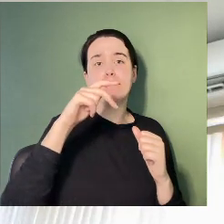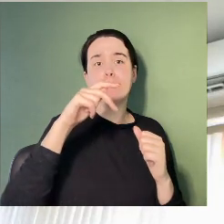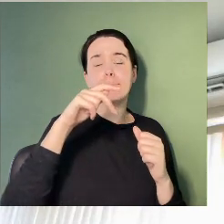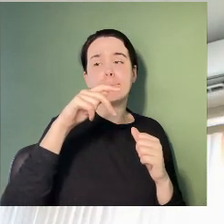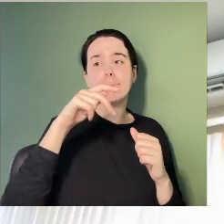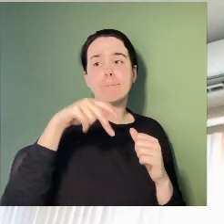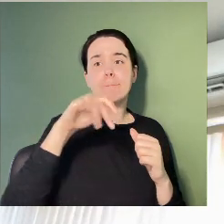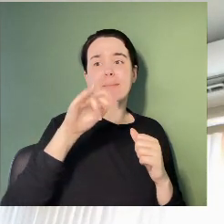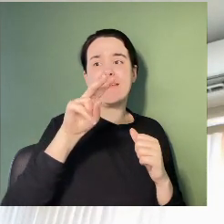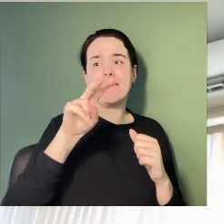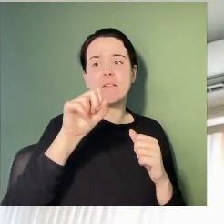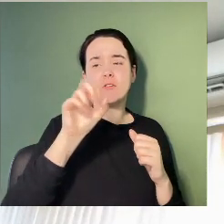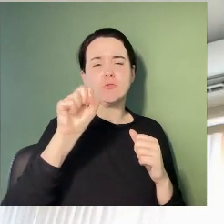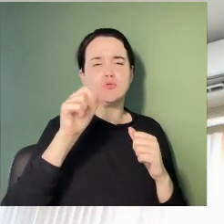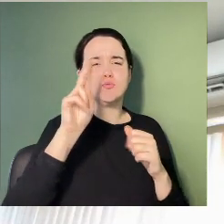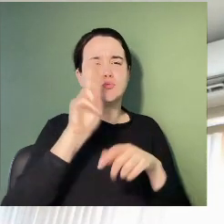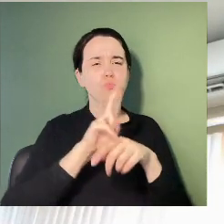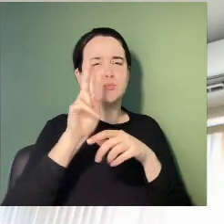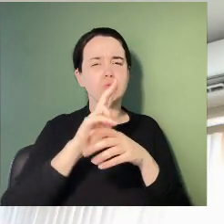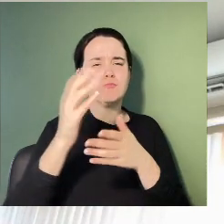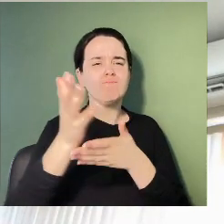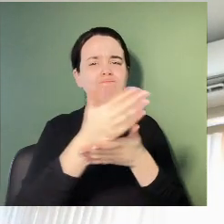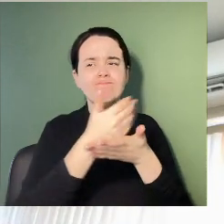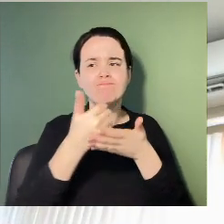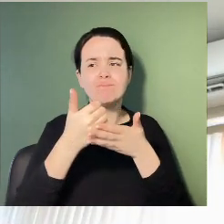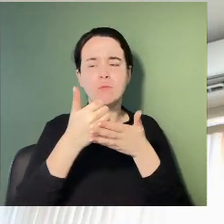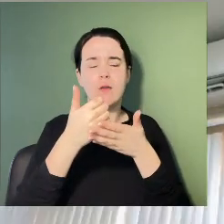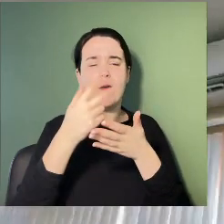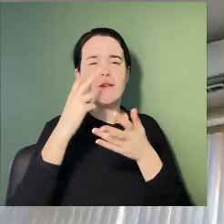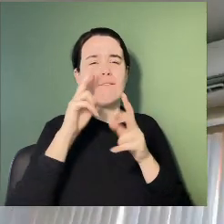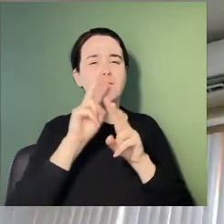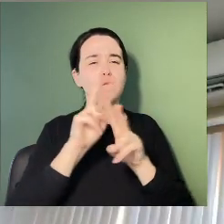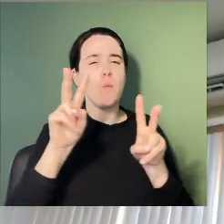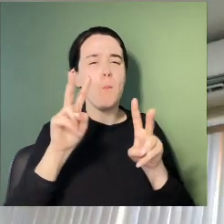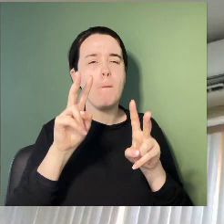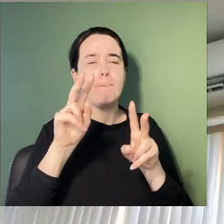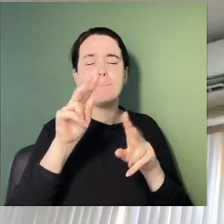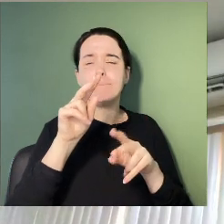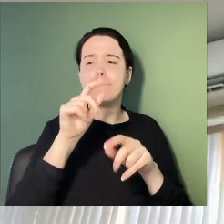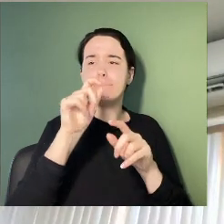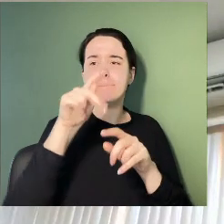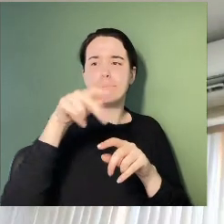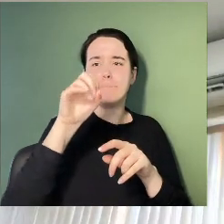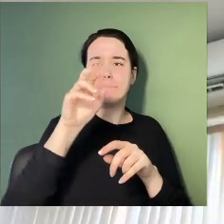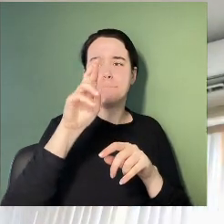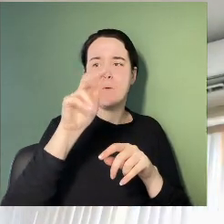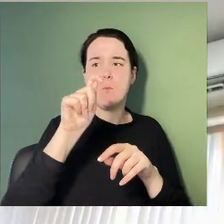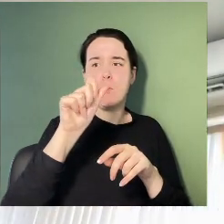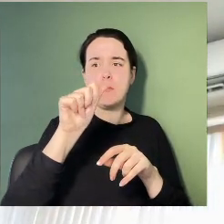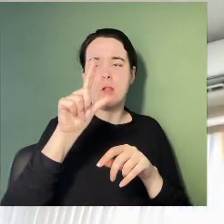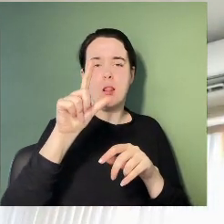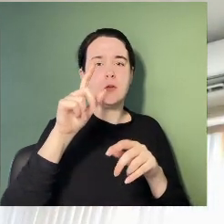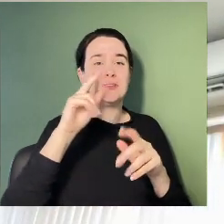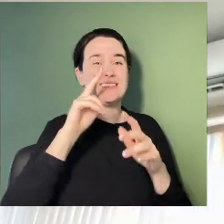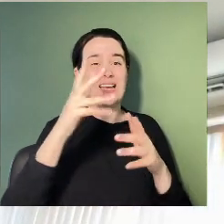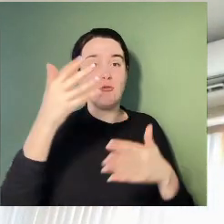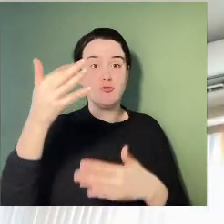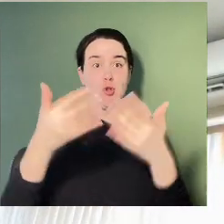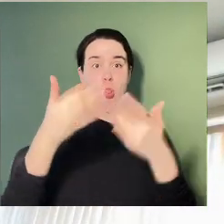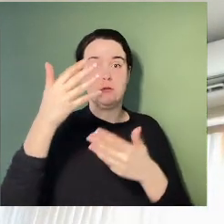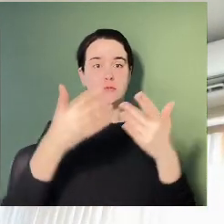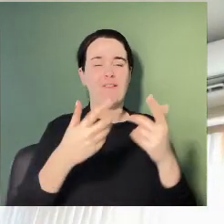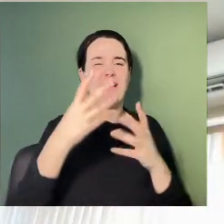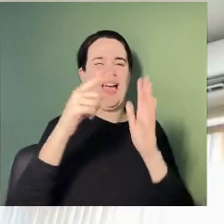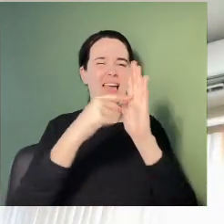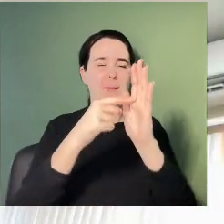where people can access results real time as they come in from the polling units. But in the